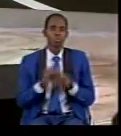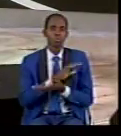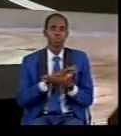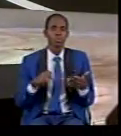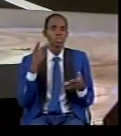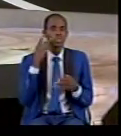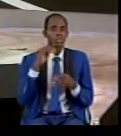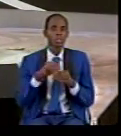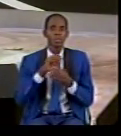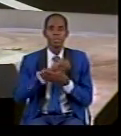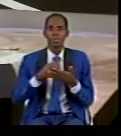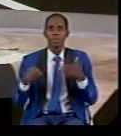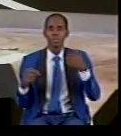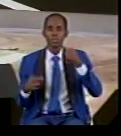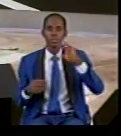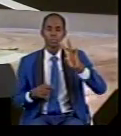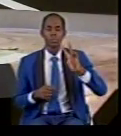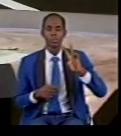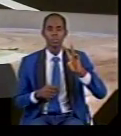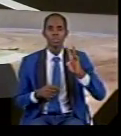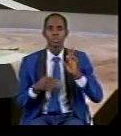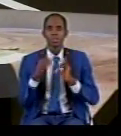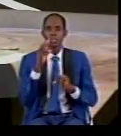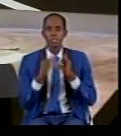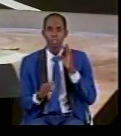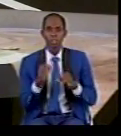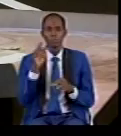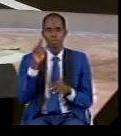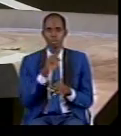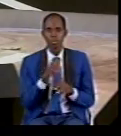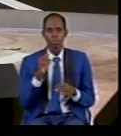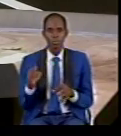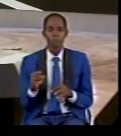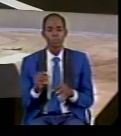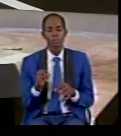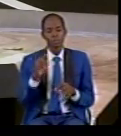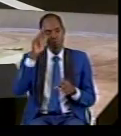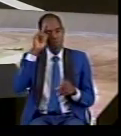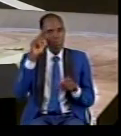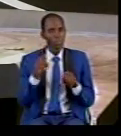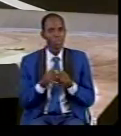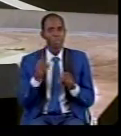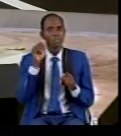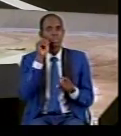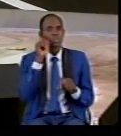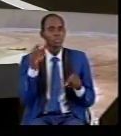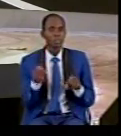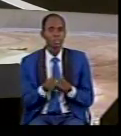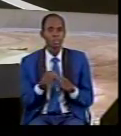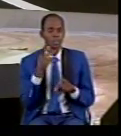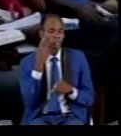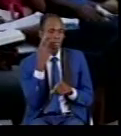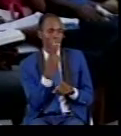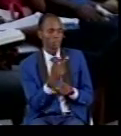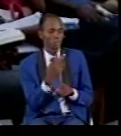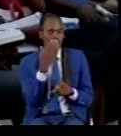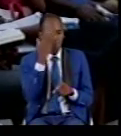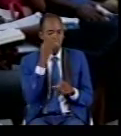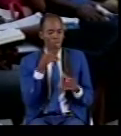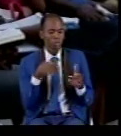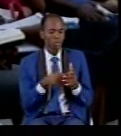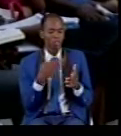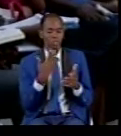verse 17 says, ye therefore, beloved, seeing ye know these things before,